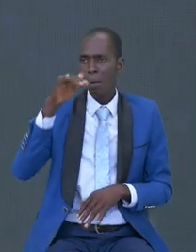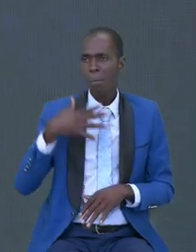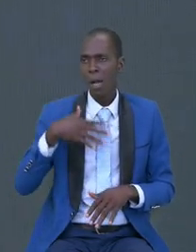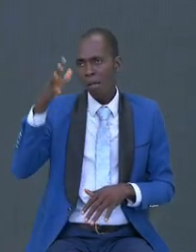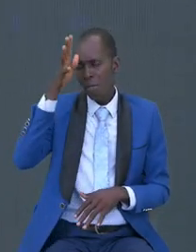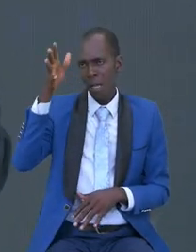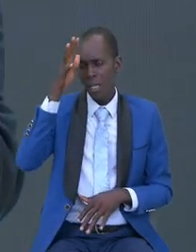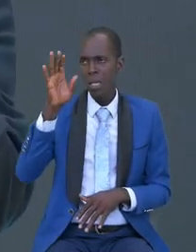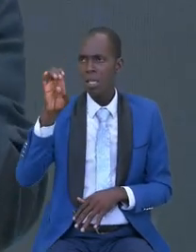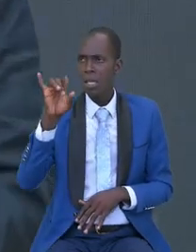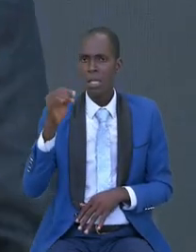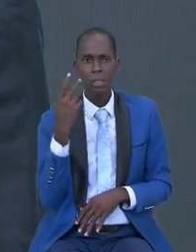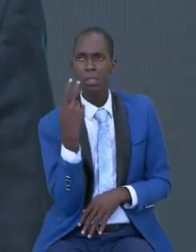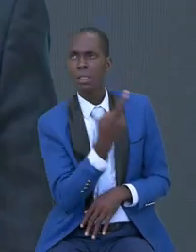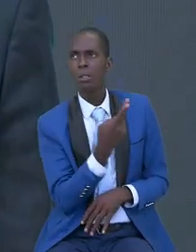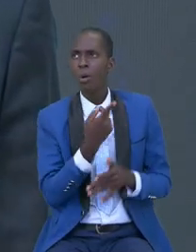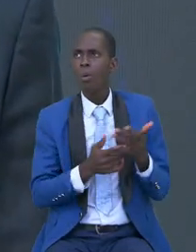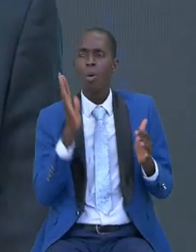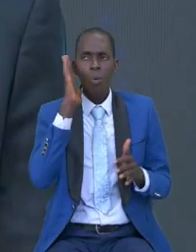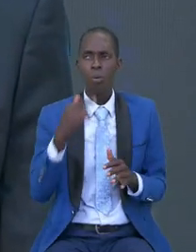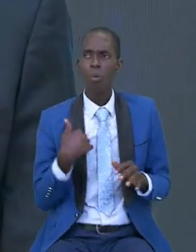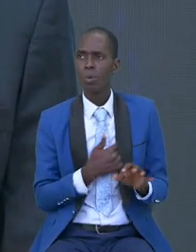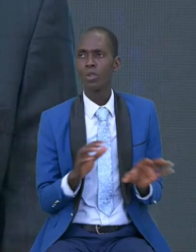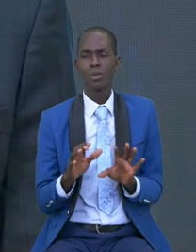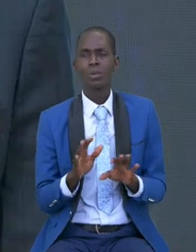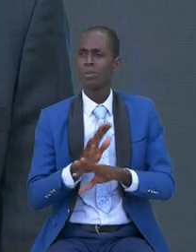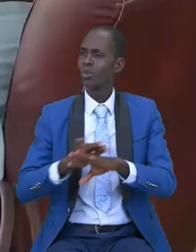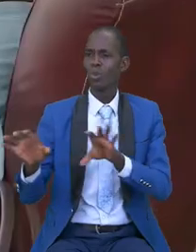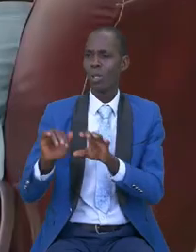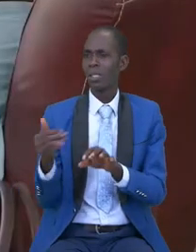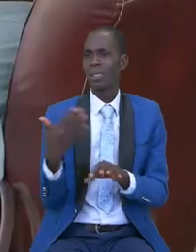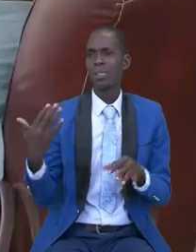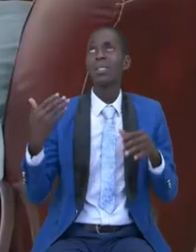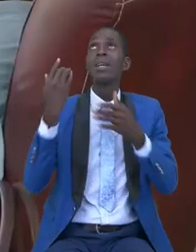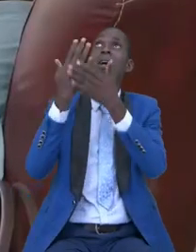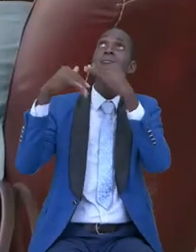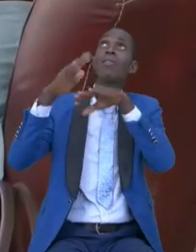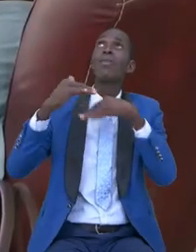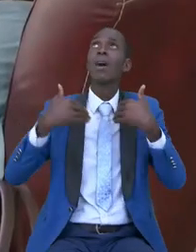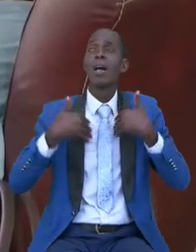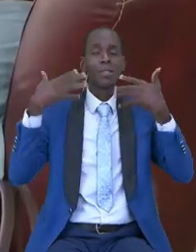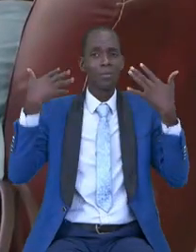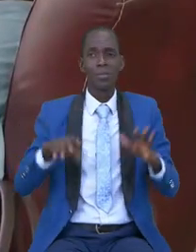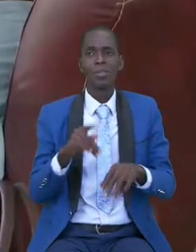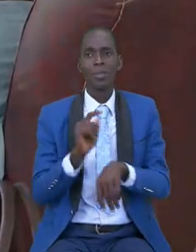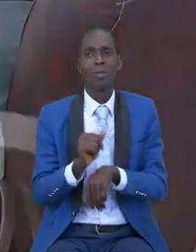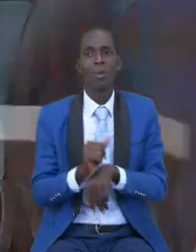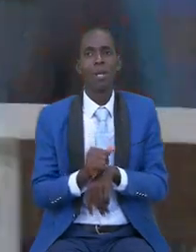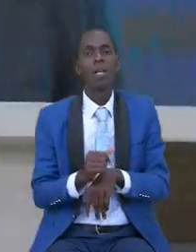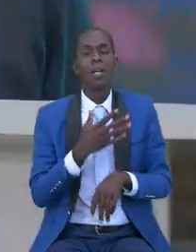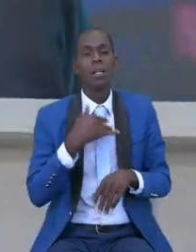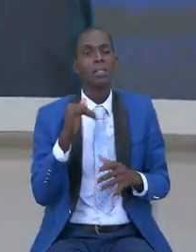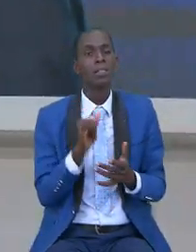do? You don't do anything. Heaven has done it all. Yeah. He said, they that